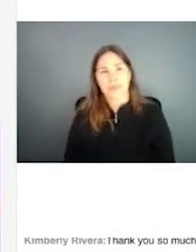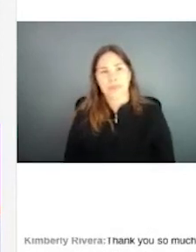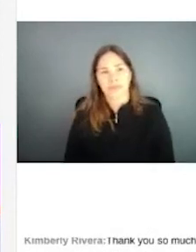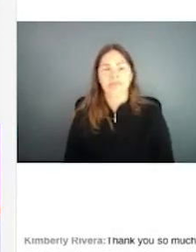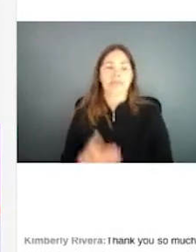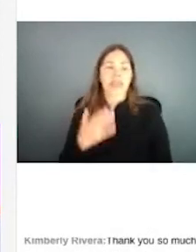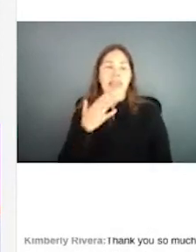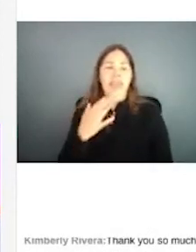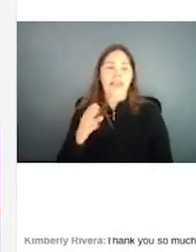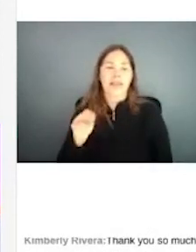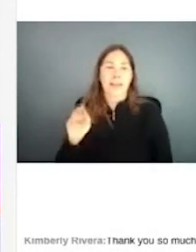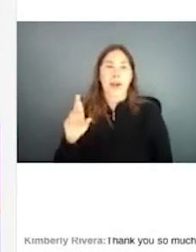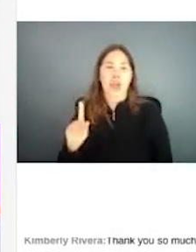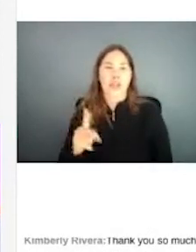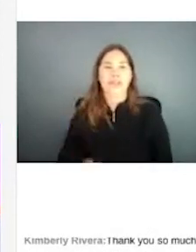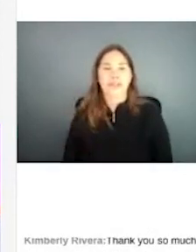Thanks, Mark.